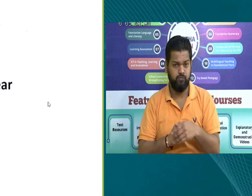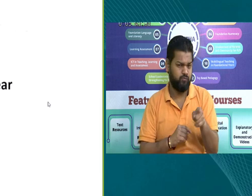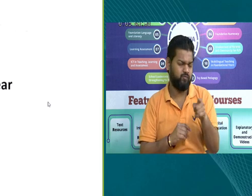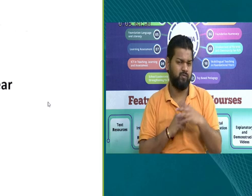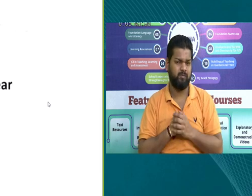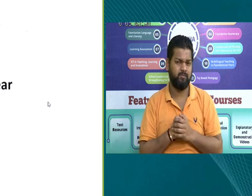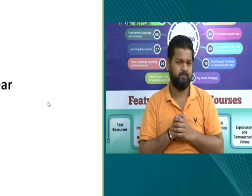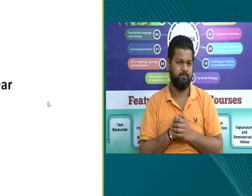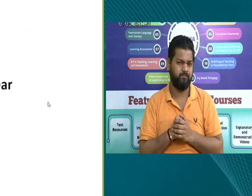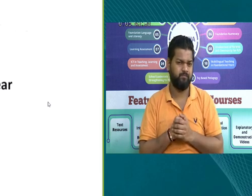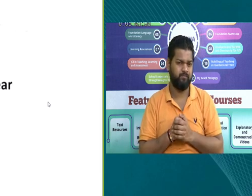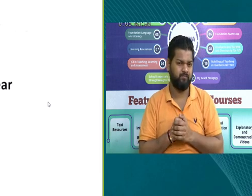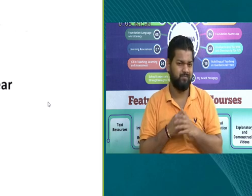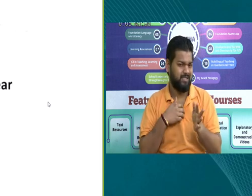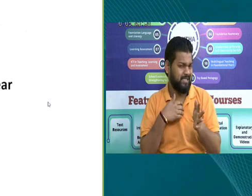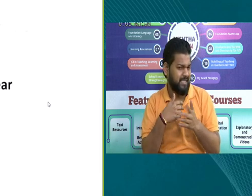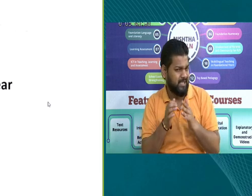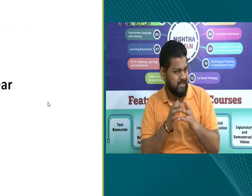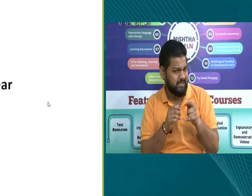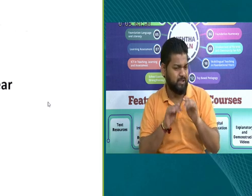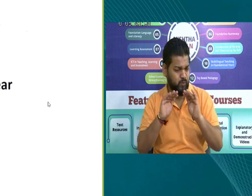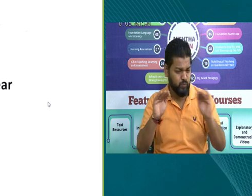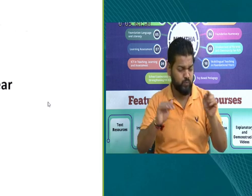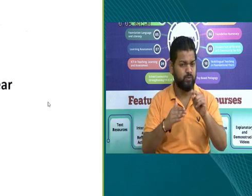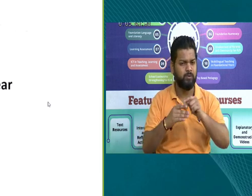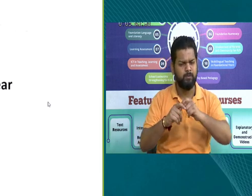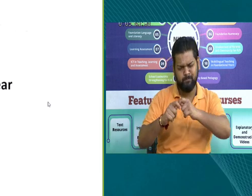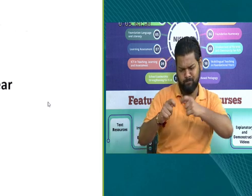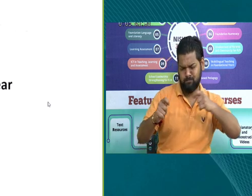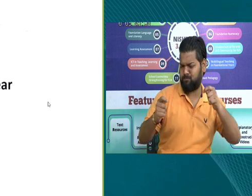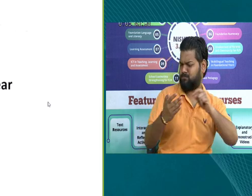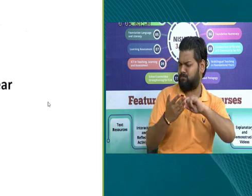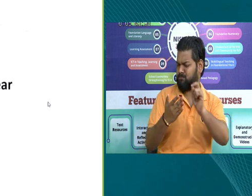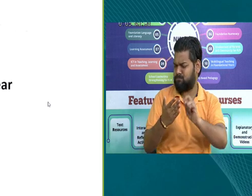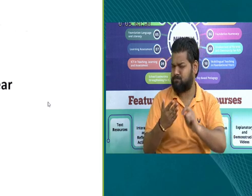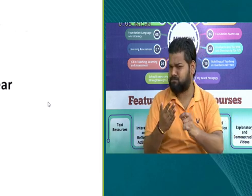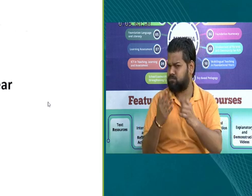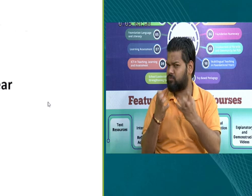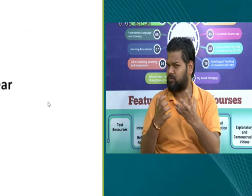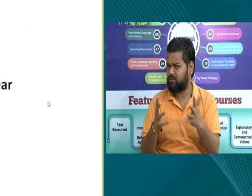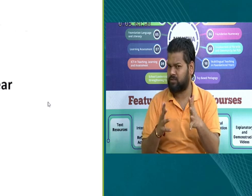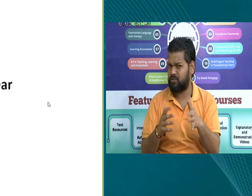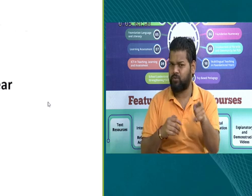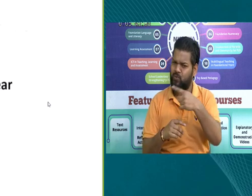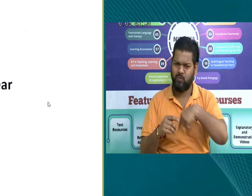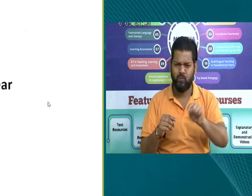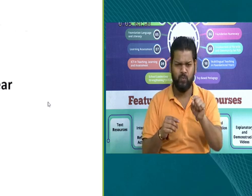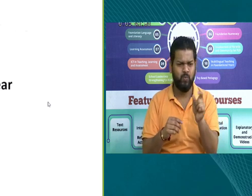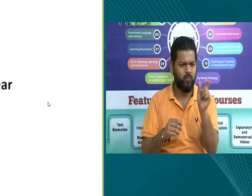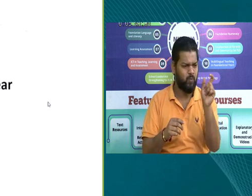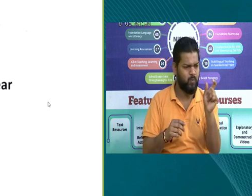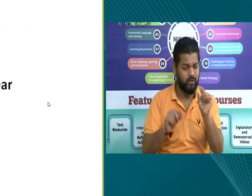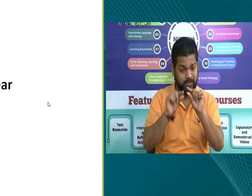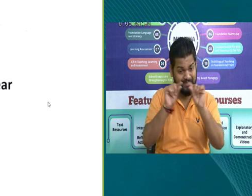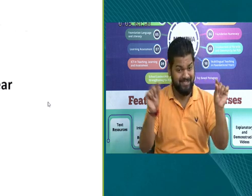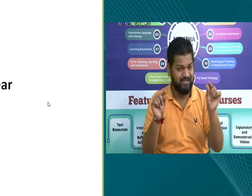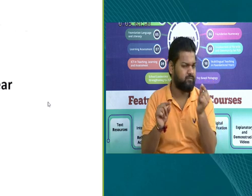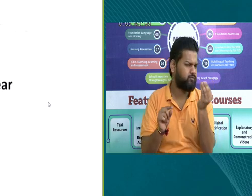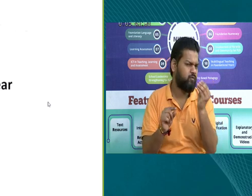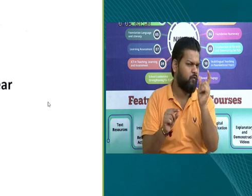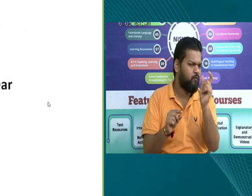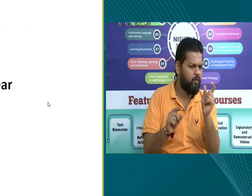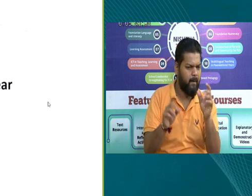given, we are not expecting the child to write long answers. Fill in the blanks, the first part, in